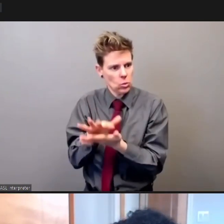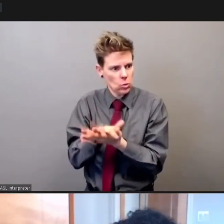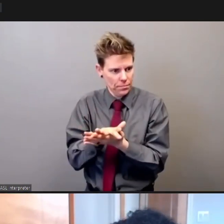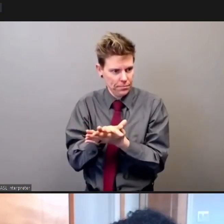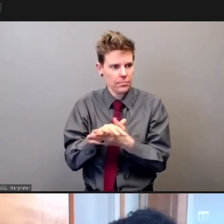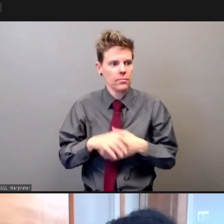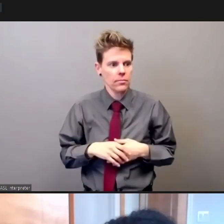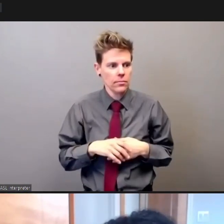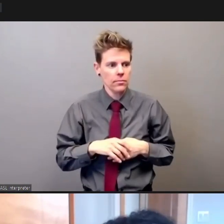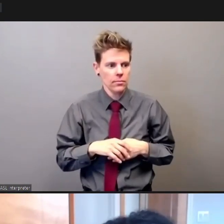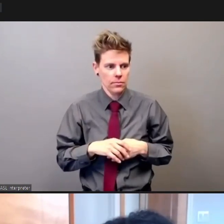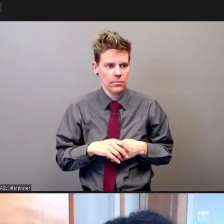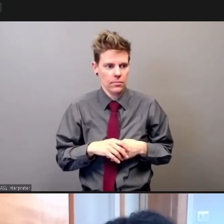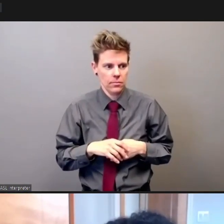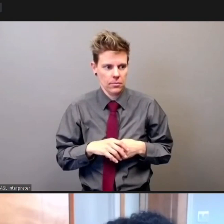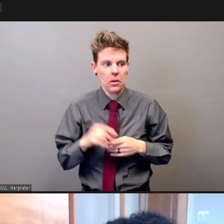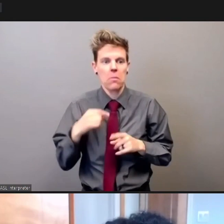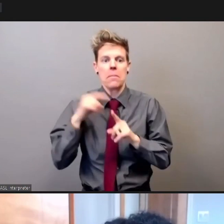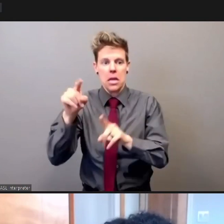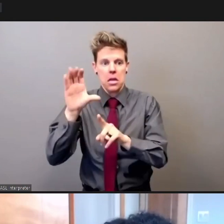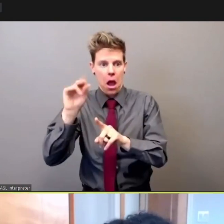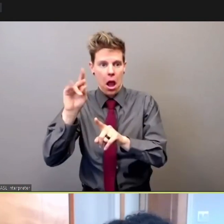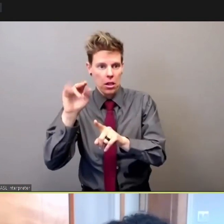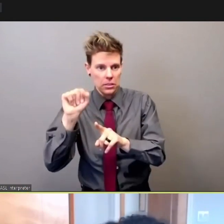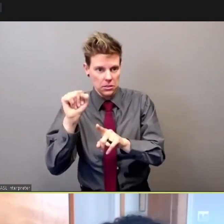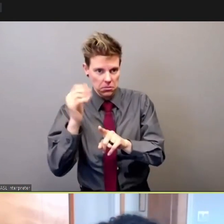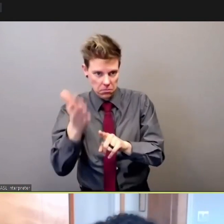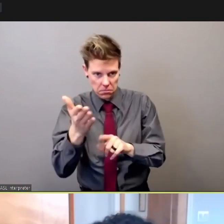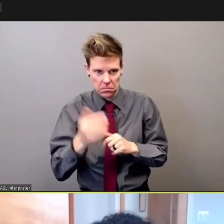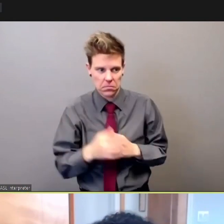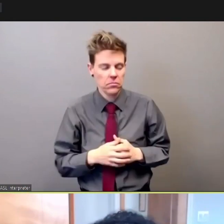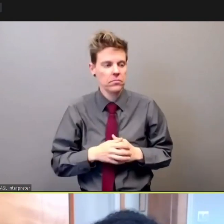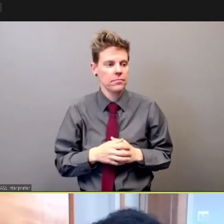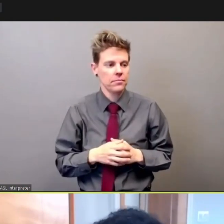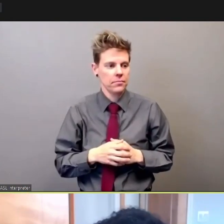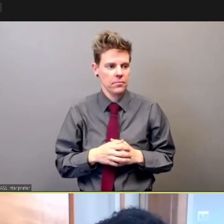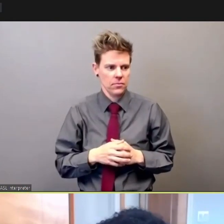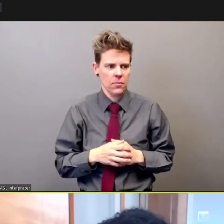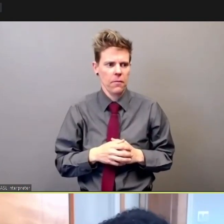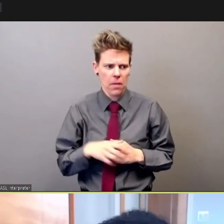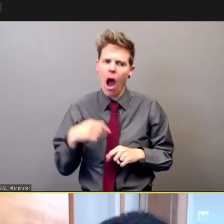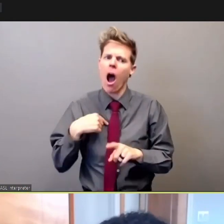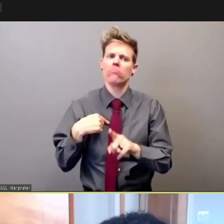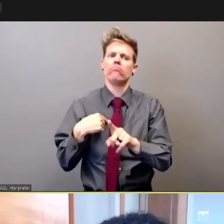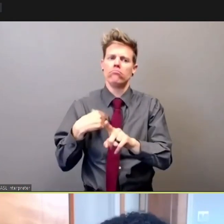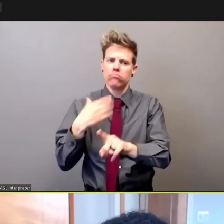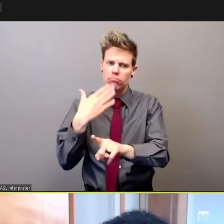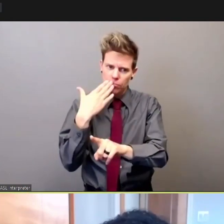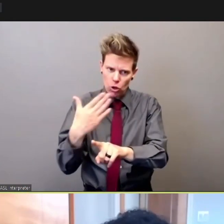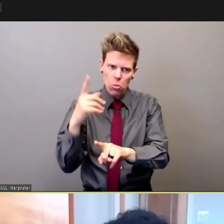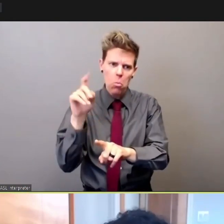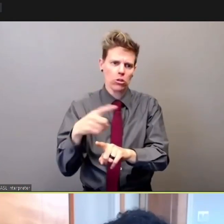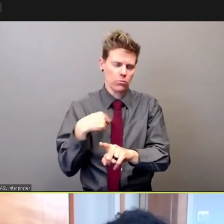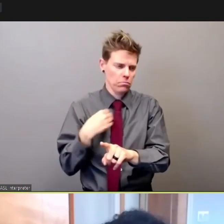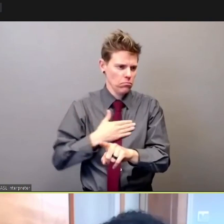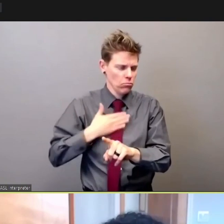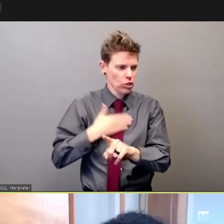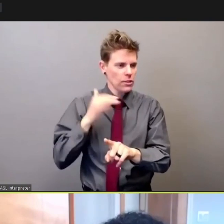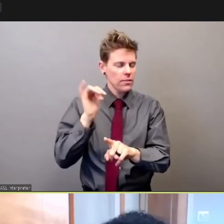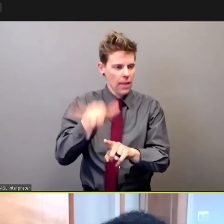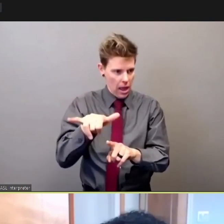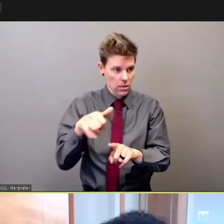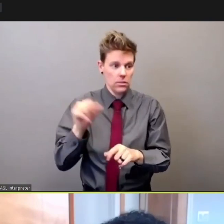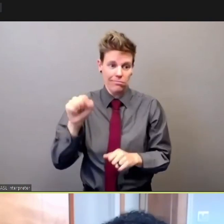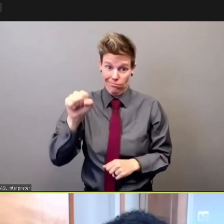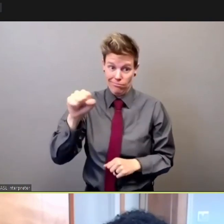Collins has this. Yeah, so I appreciate that. And we're definitely looking to get more vaccines so that we can move quickly